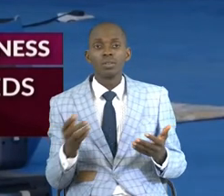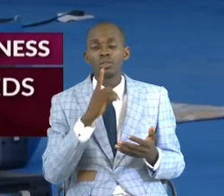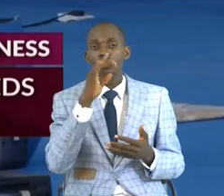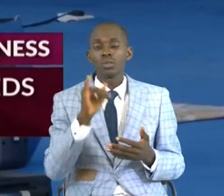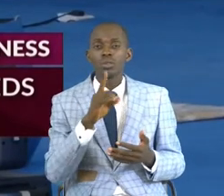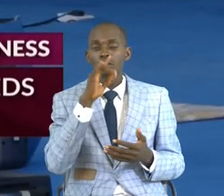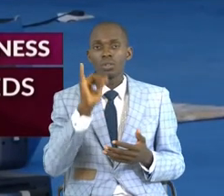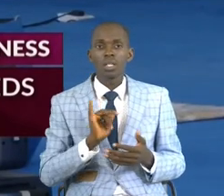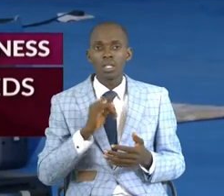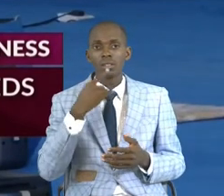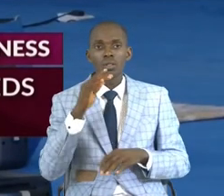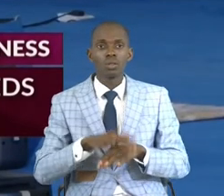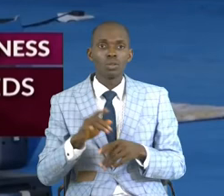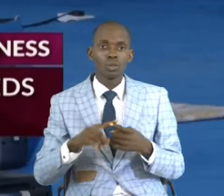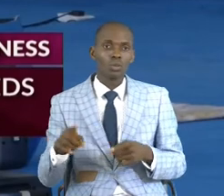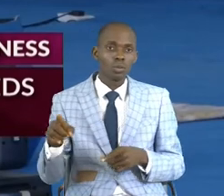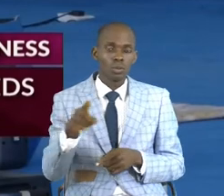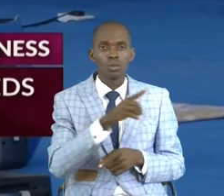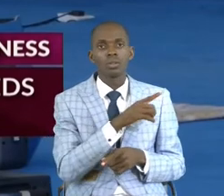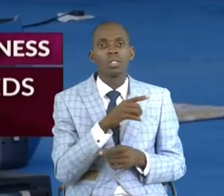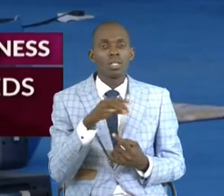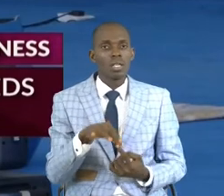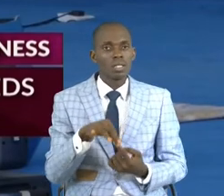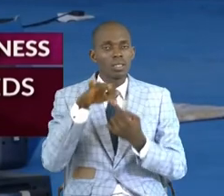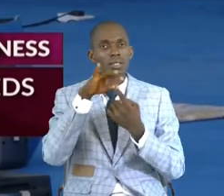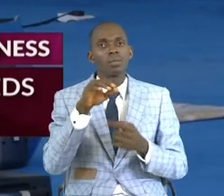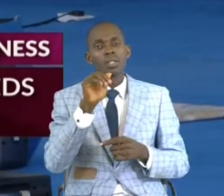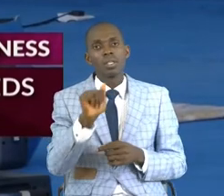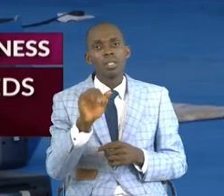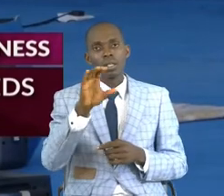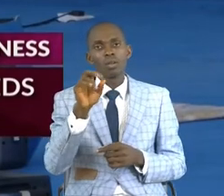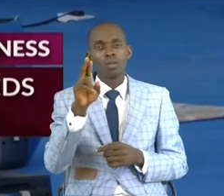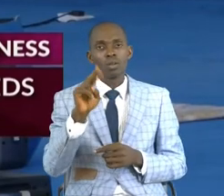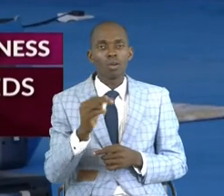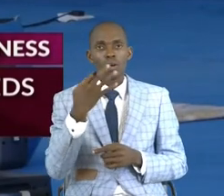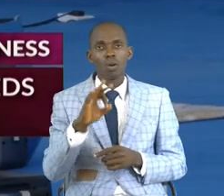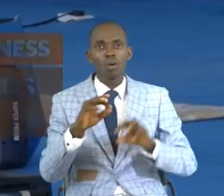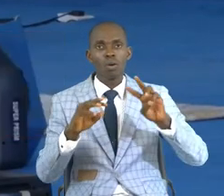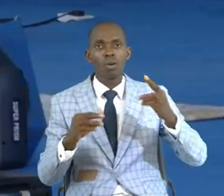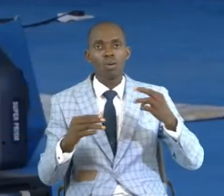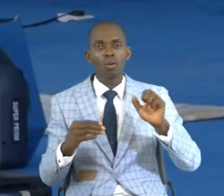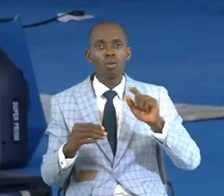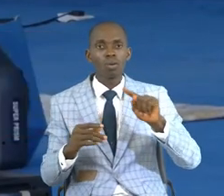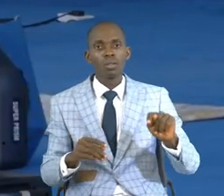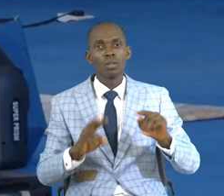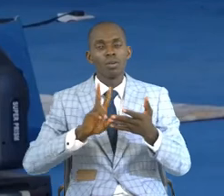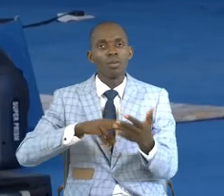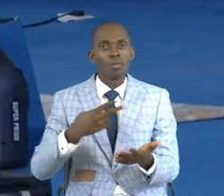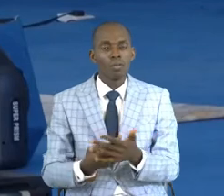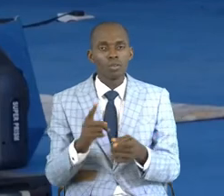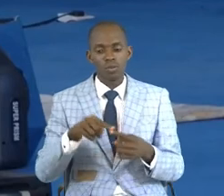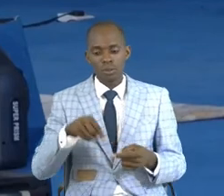except a corn of wheat fall into the ground and die,